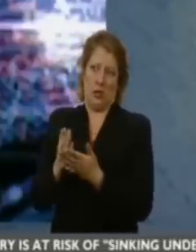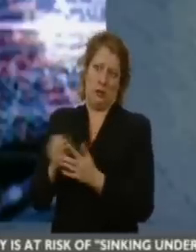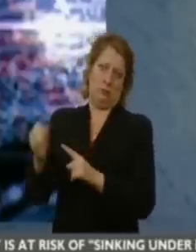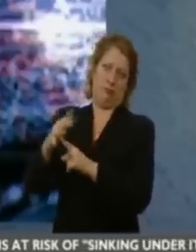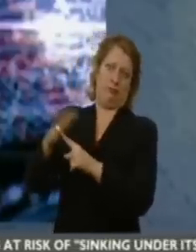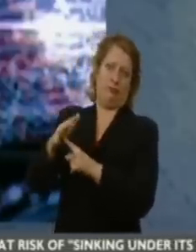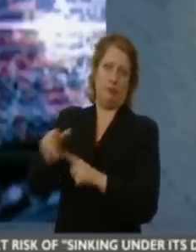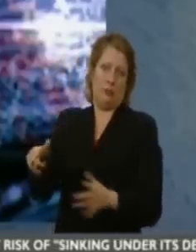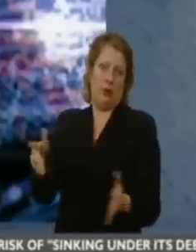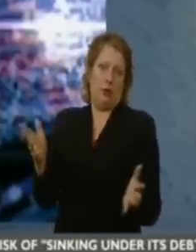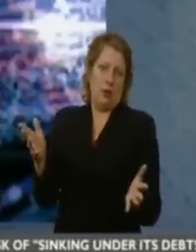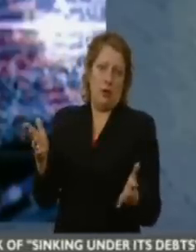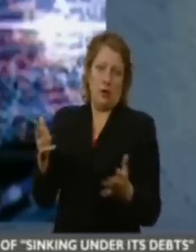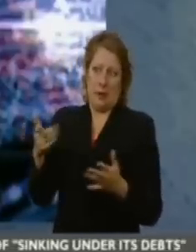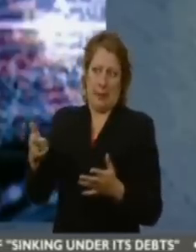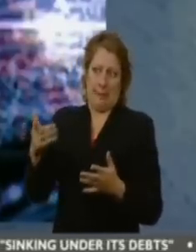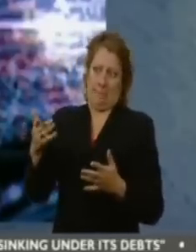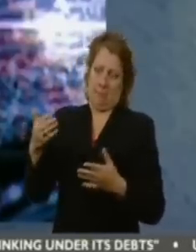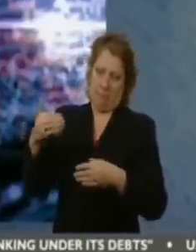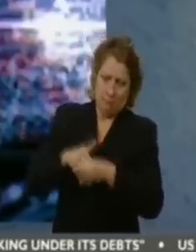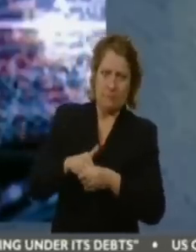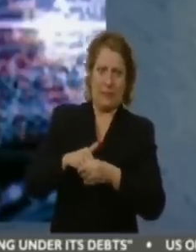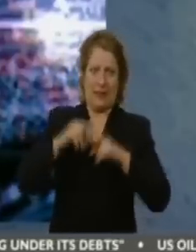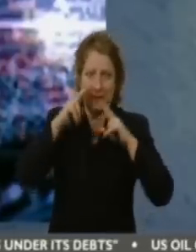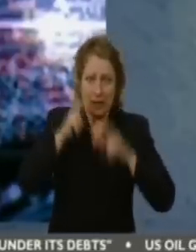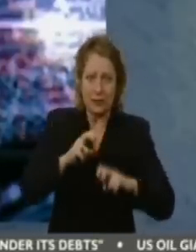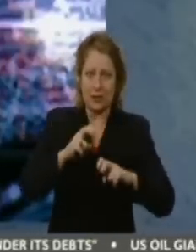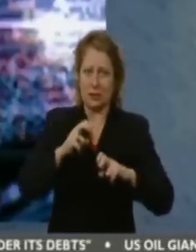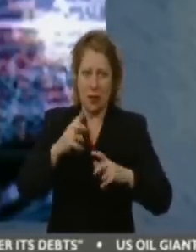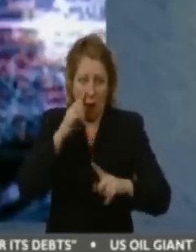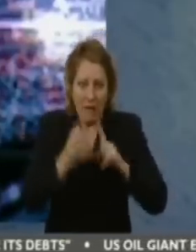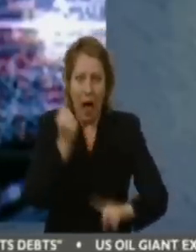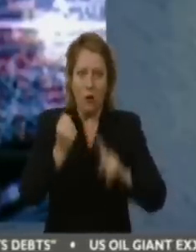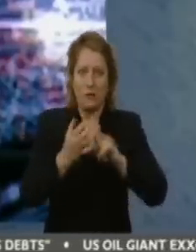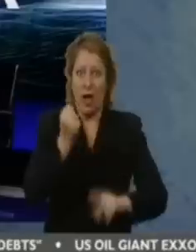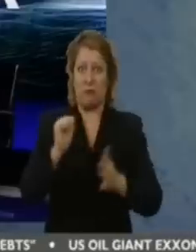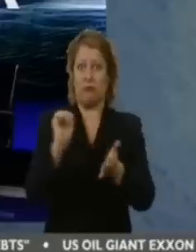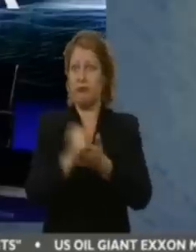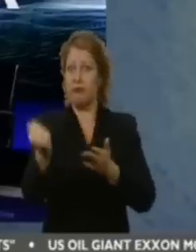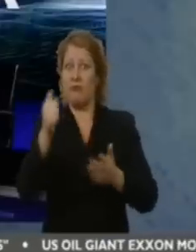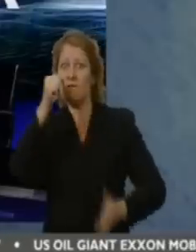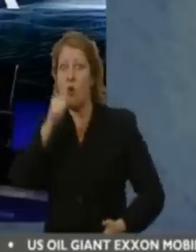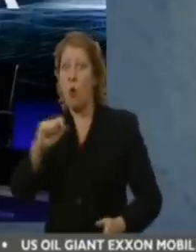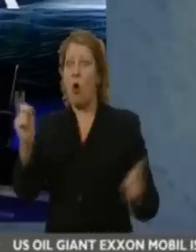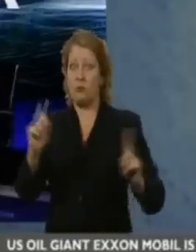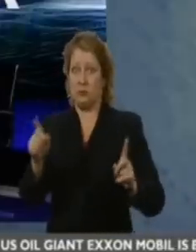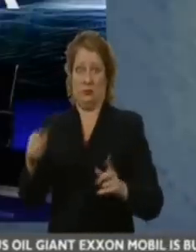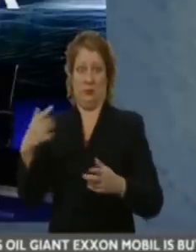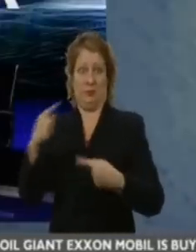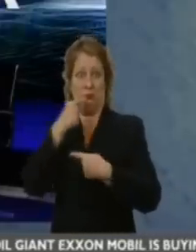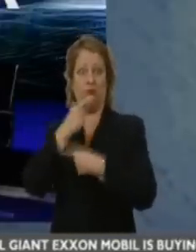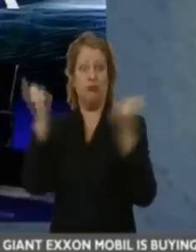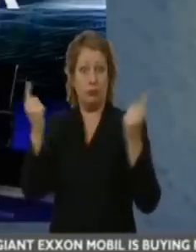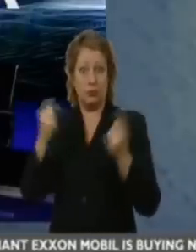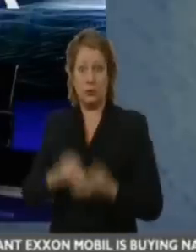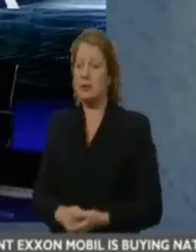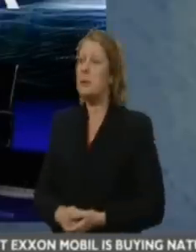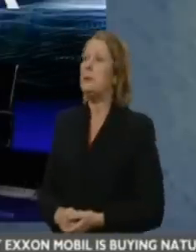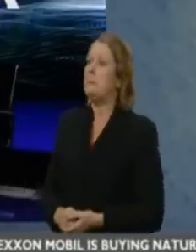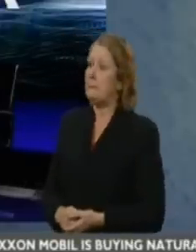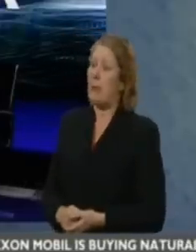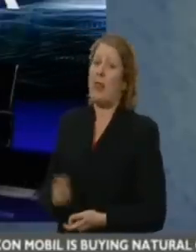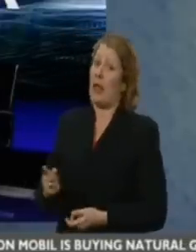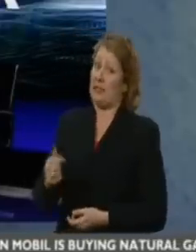investigation, discovery, and then publication of the frauds that took place against us. And on November 16th, he died